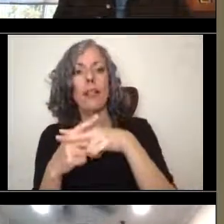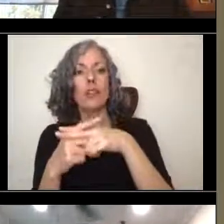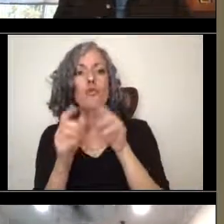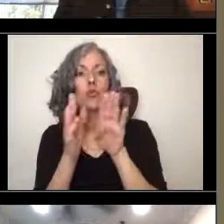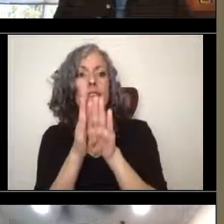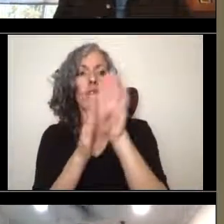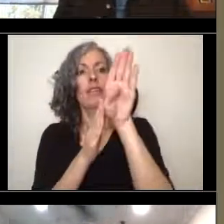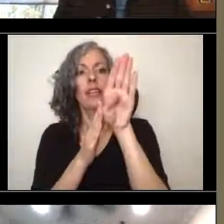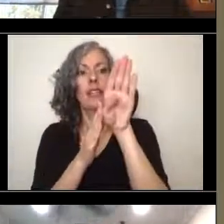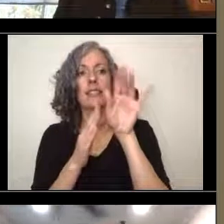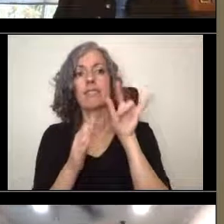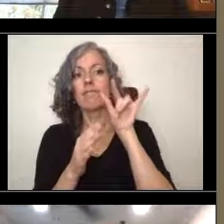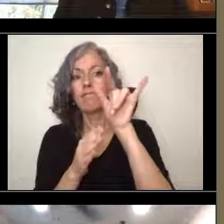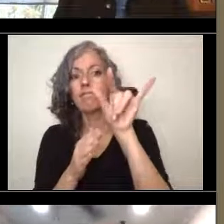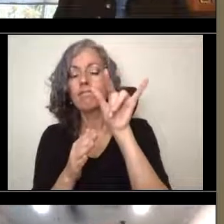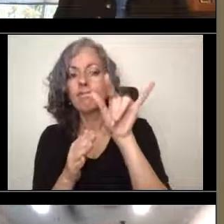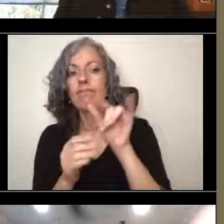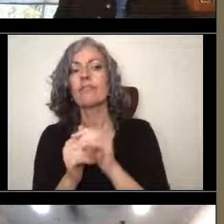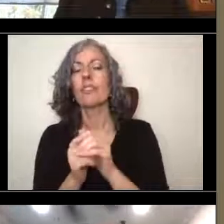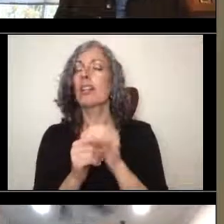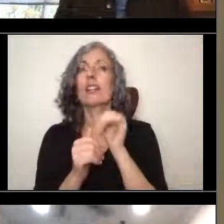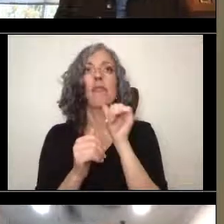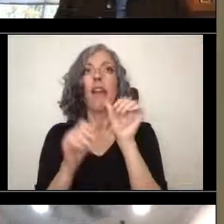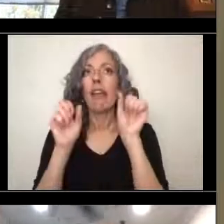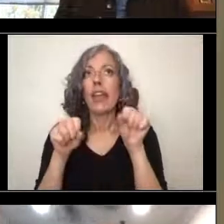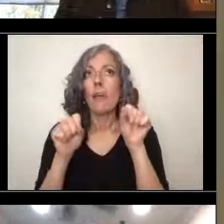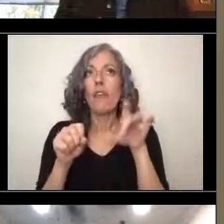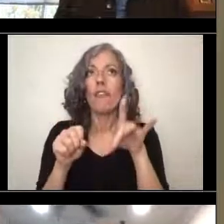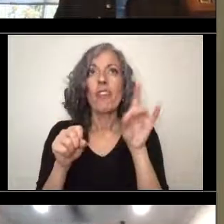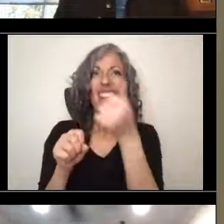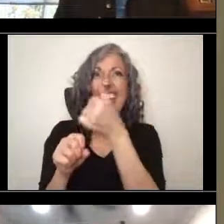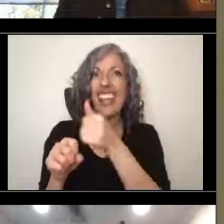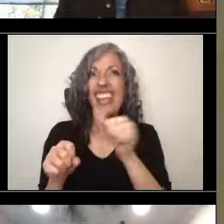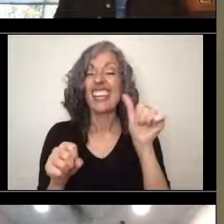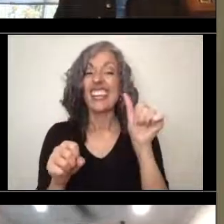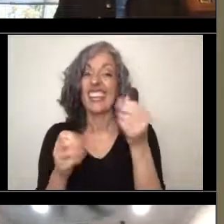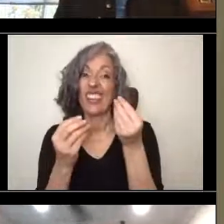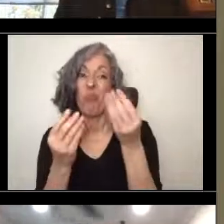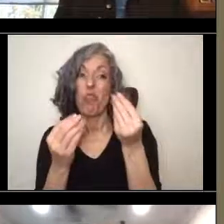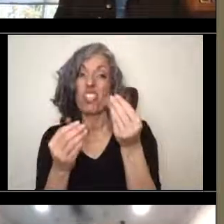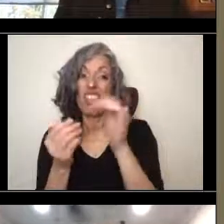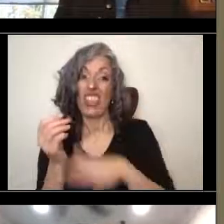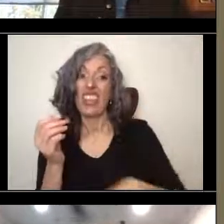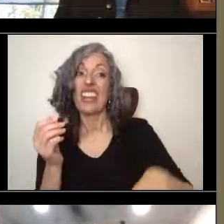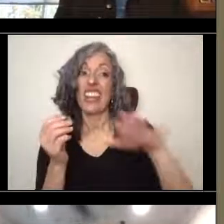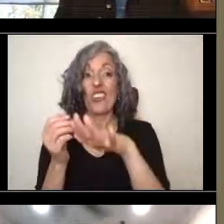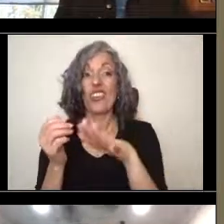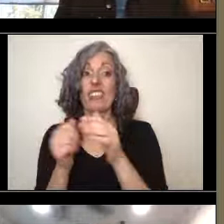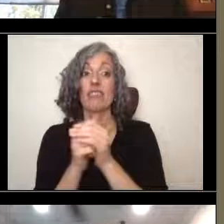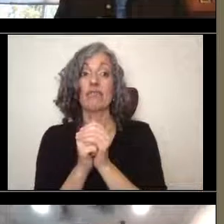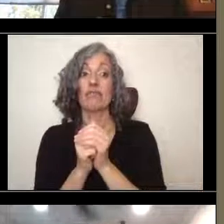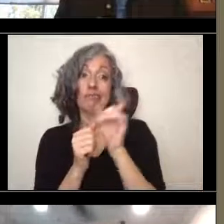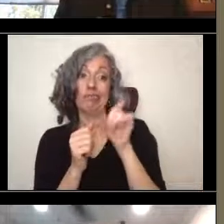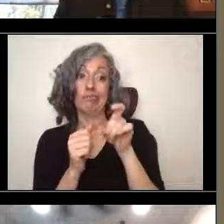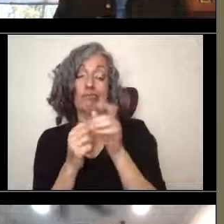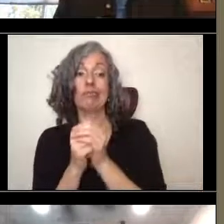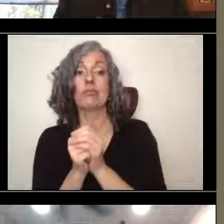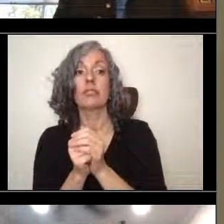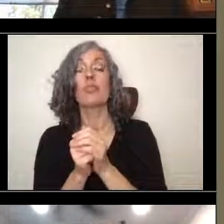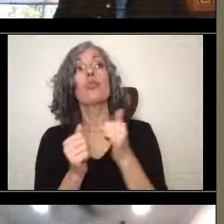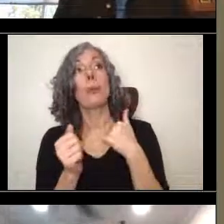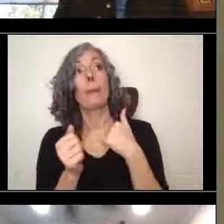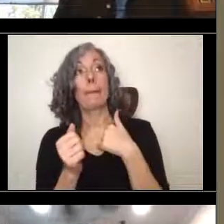mobility. I have not been able to find anything happening in that area, just kind of need. And I'm